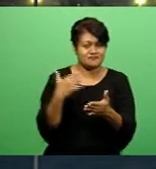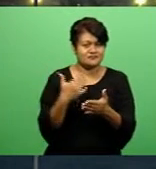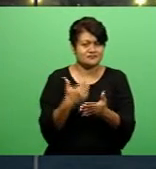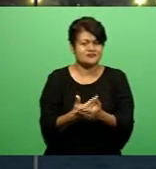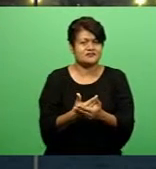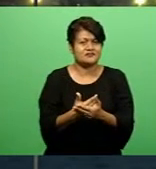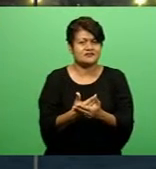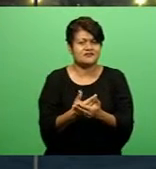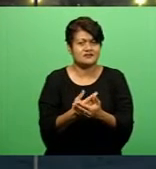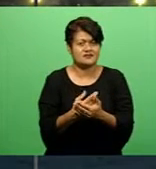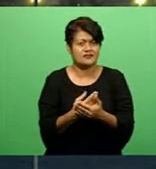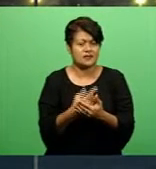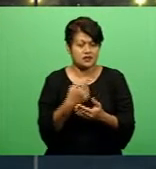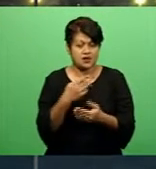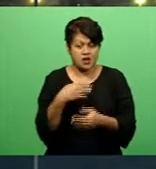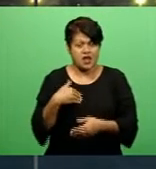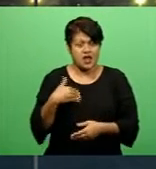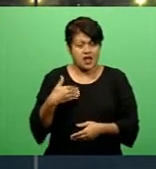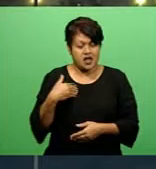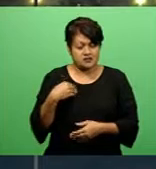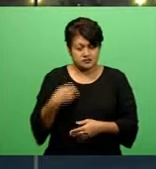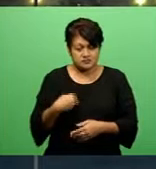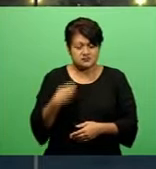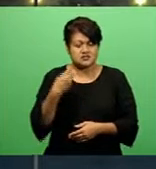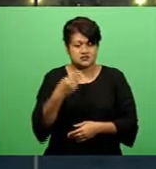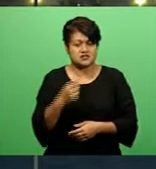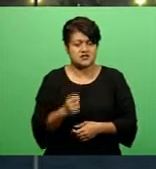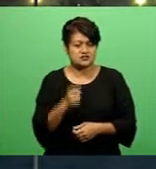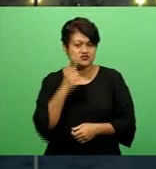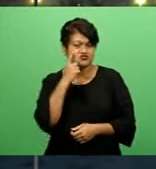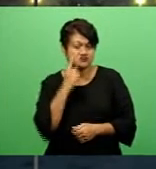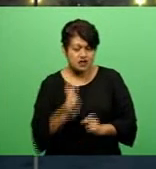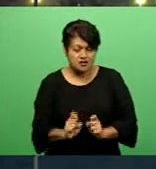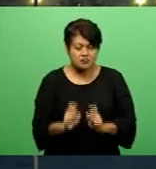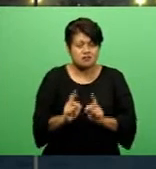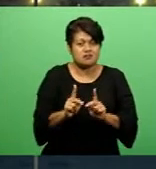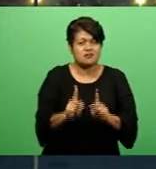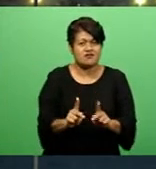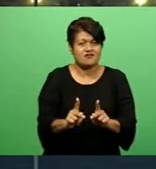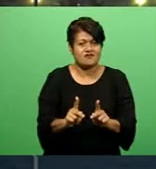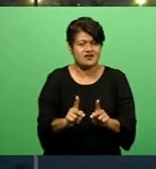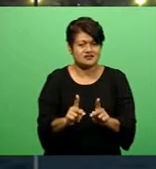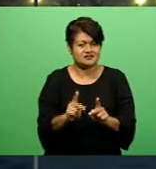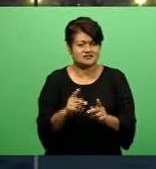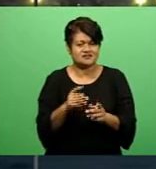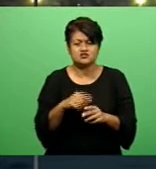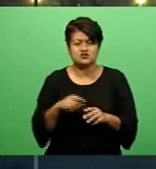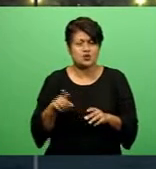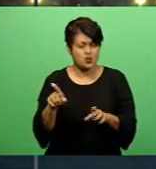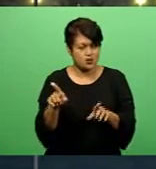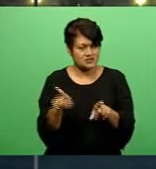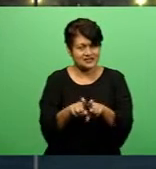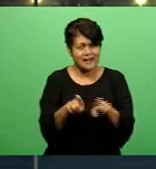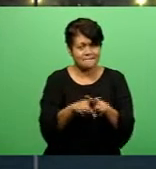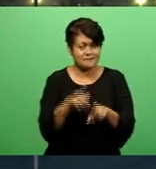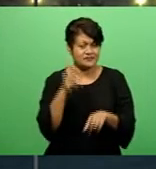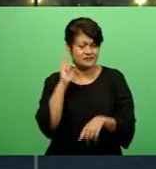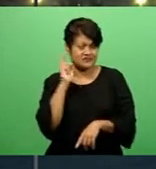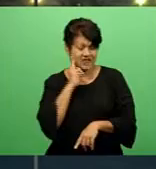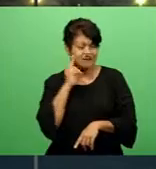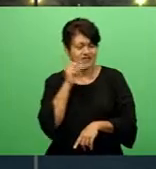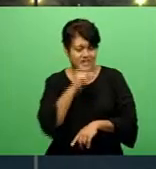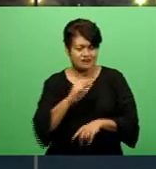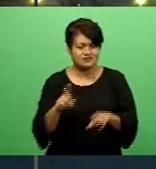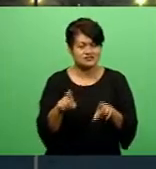Health Ministry is working to provide opportunities for the hearing impaired so they can be treated equally within the society. Jeshu